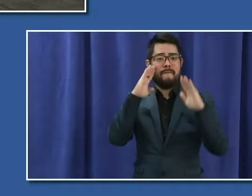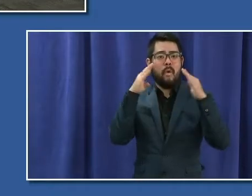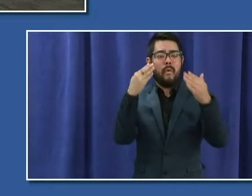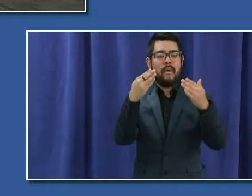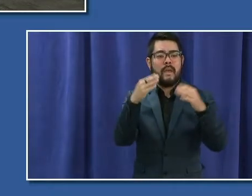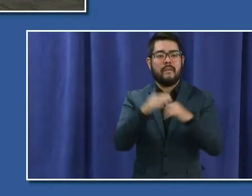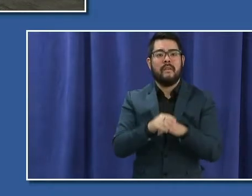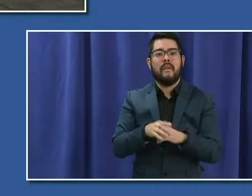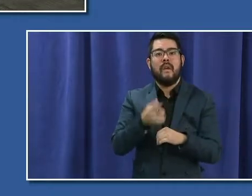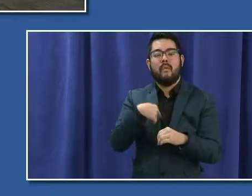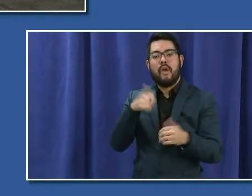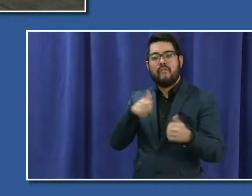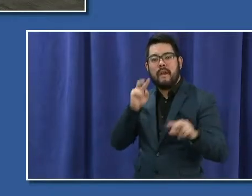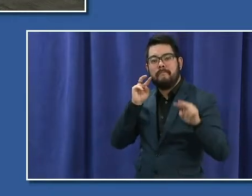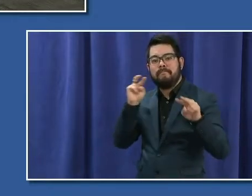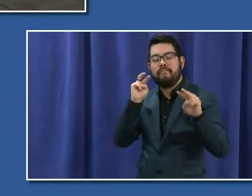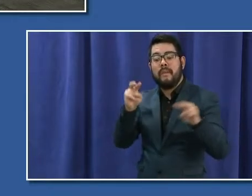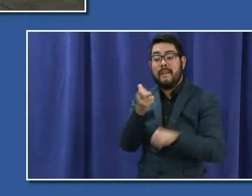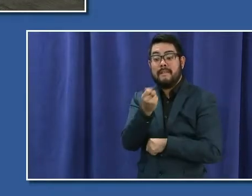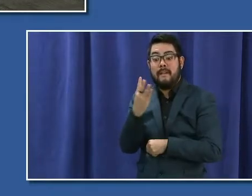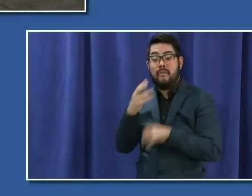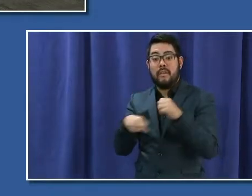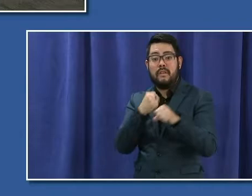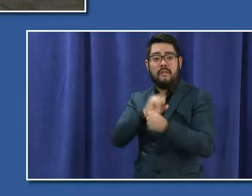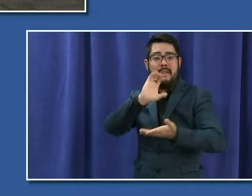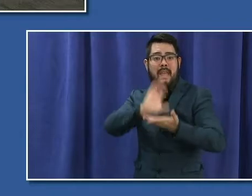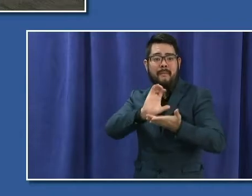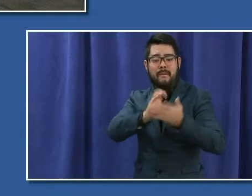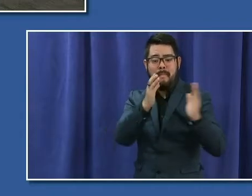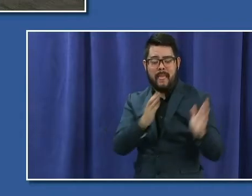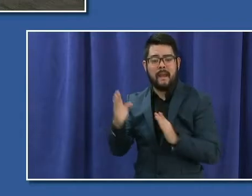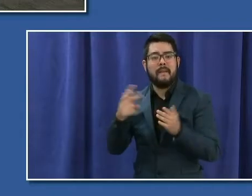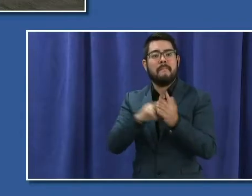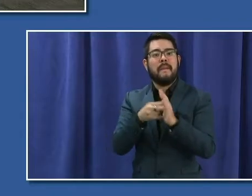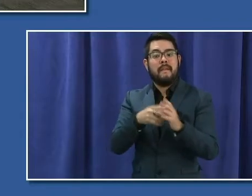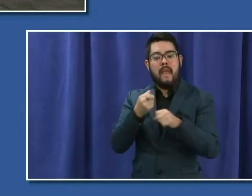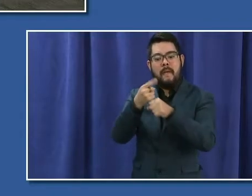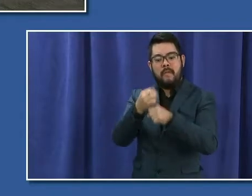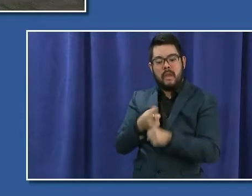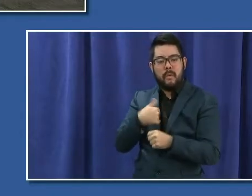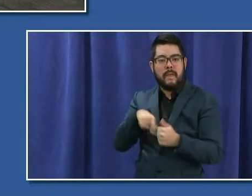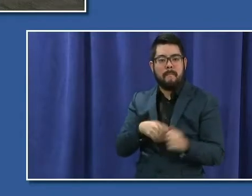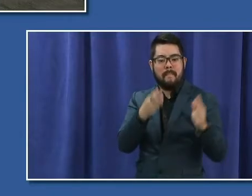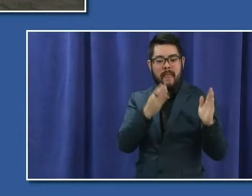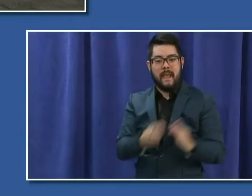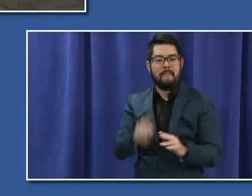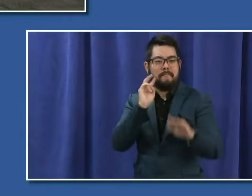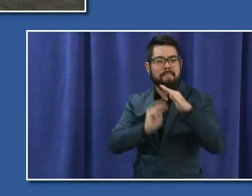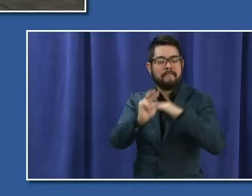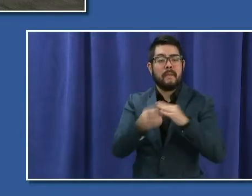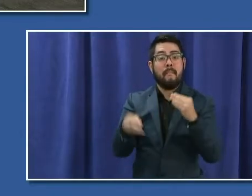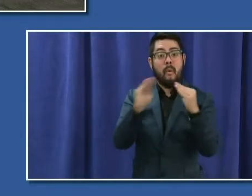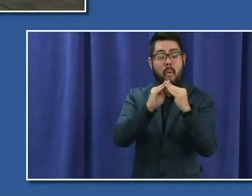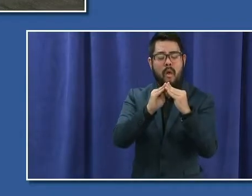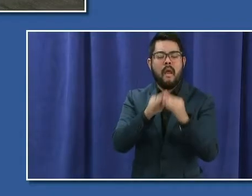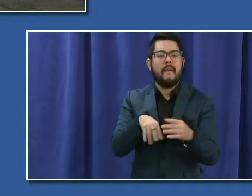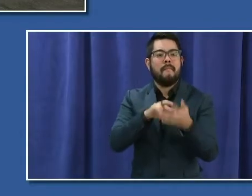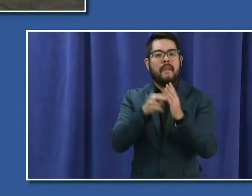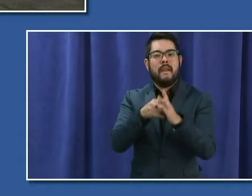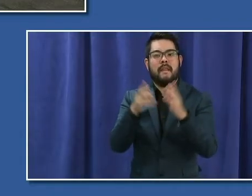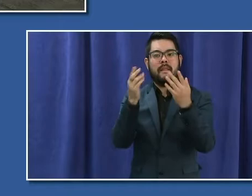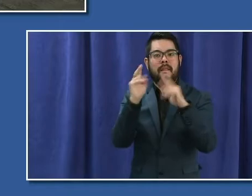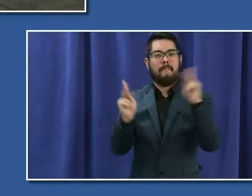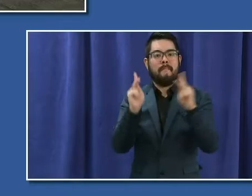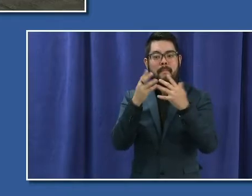toward a multi-year capital plan. That way it's much easier to know what's coming. We can help plan it out, make it visible so the public has a sense of